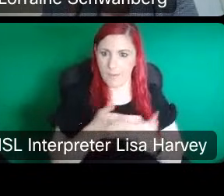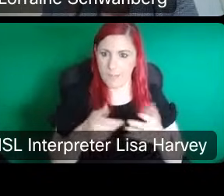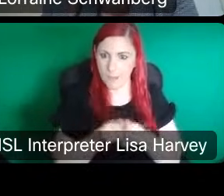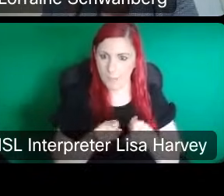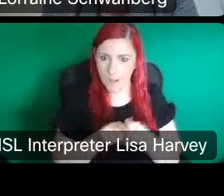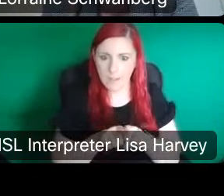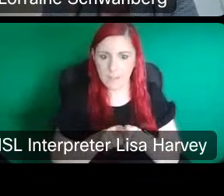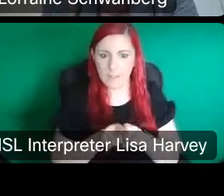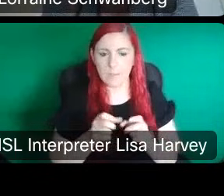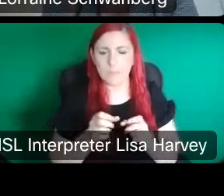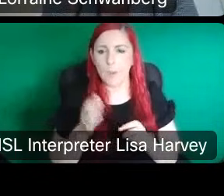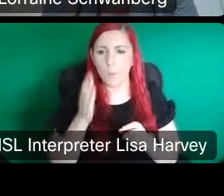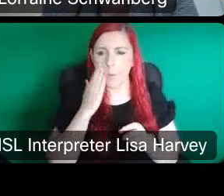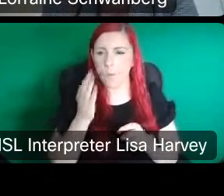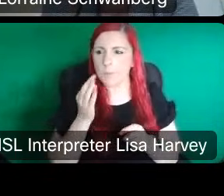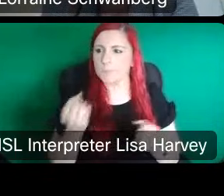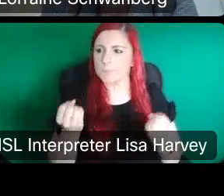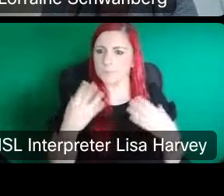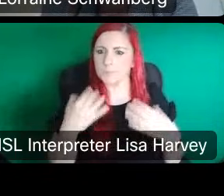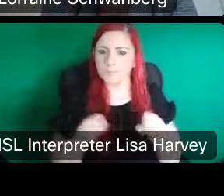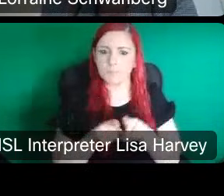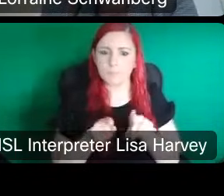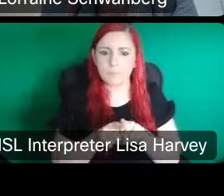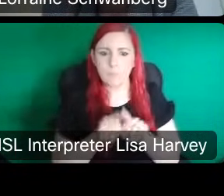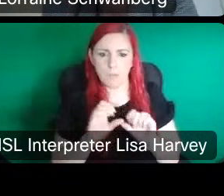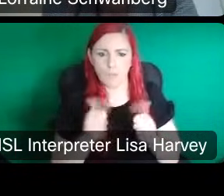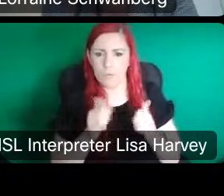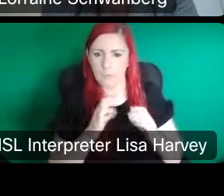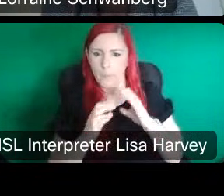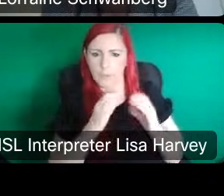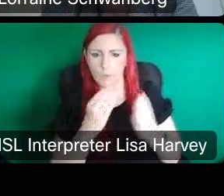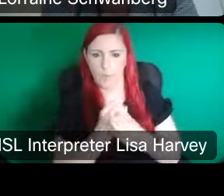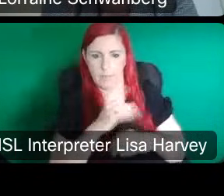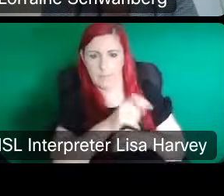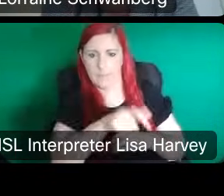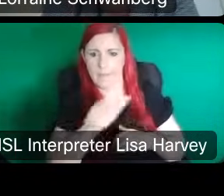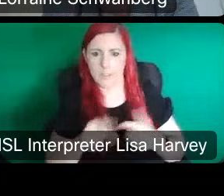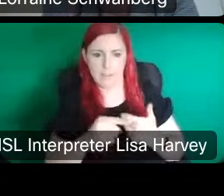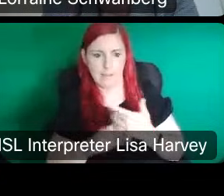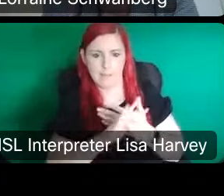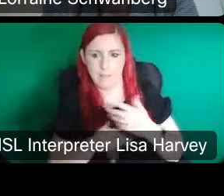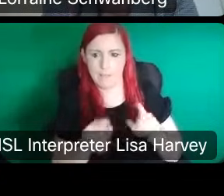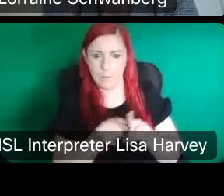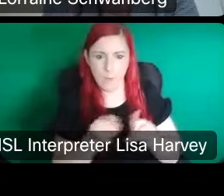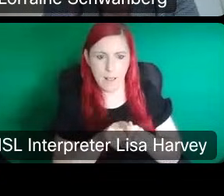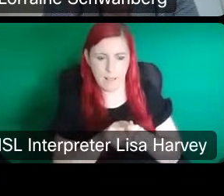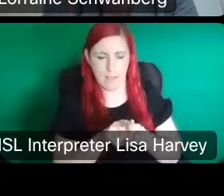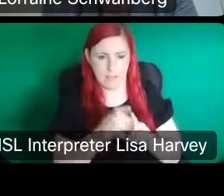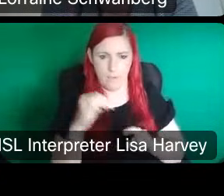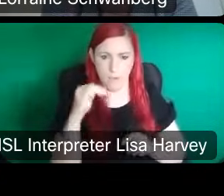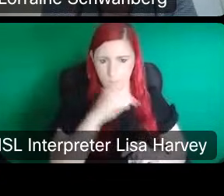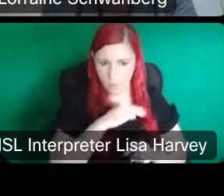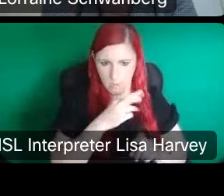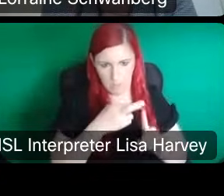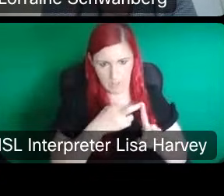We hear feedback that we're very good at communication with patients and their families, but it's really important as well that we acknowledge that there